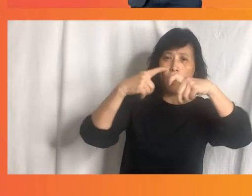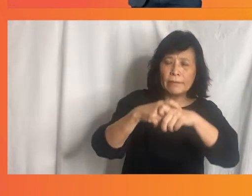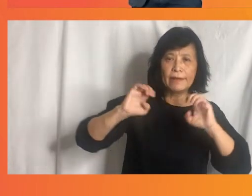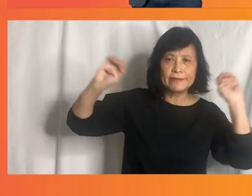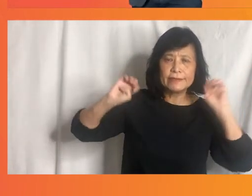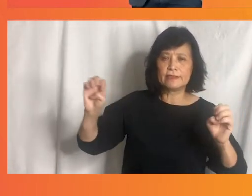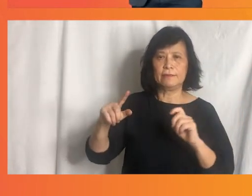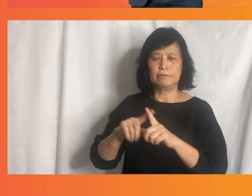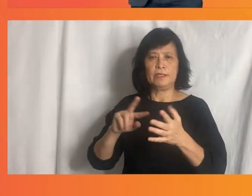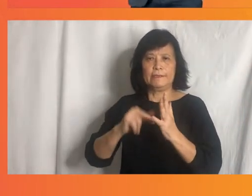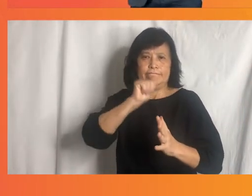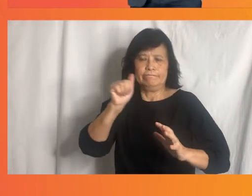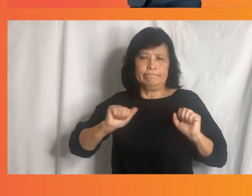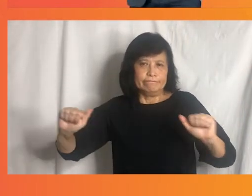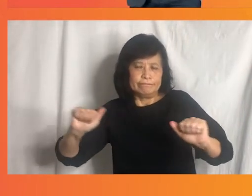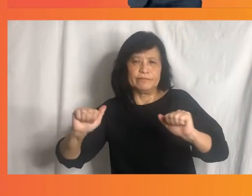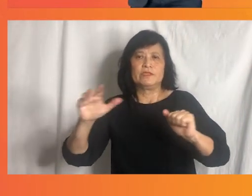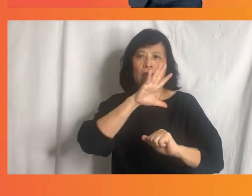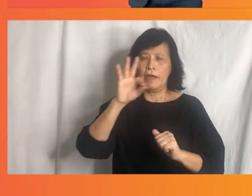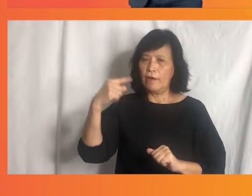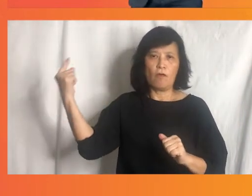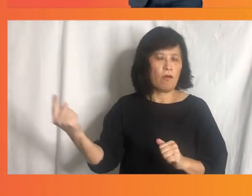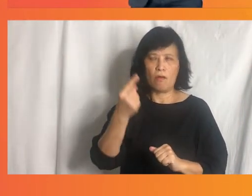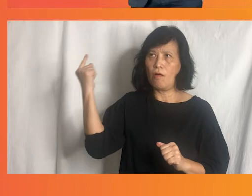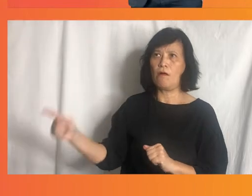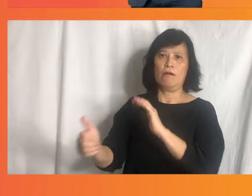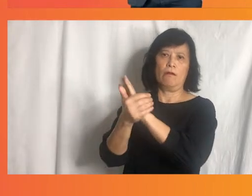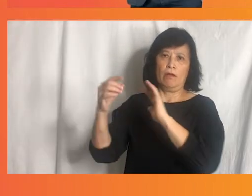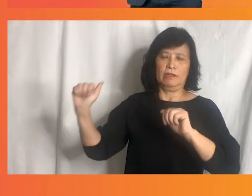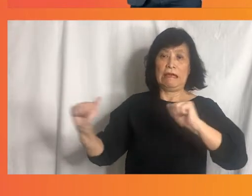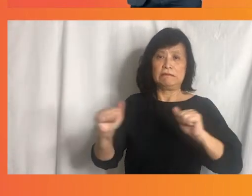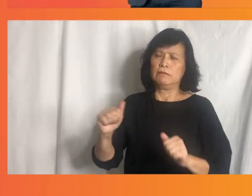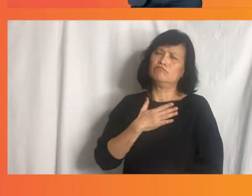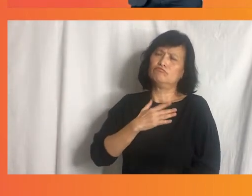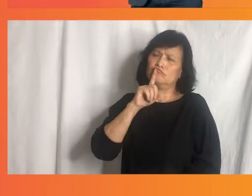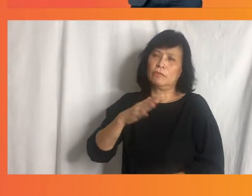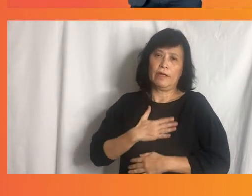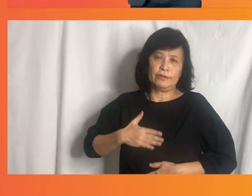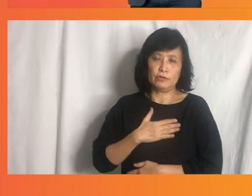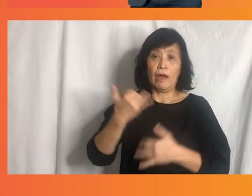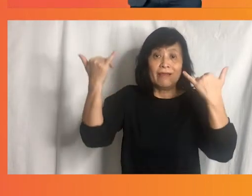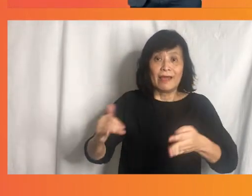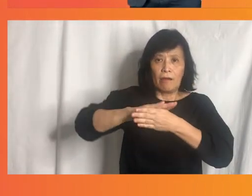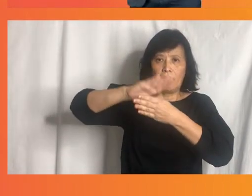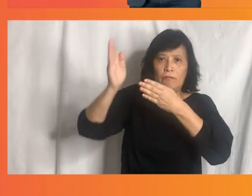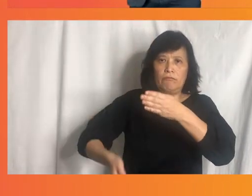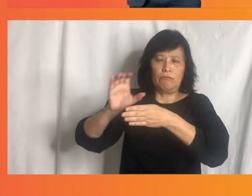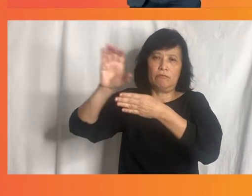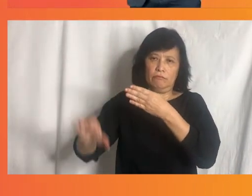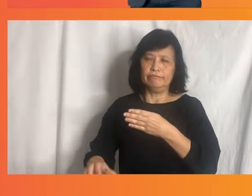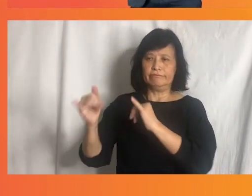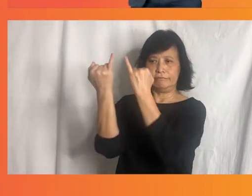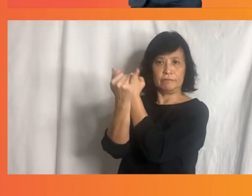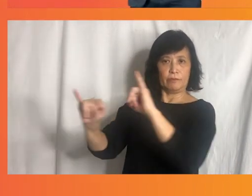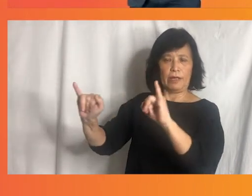resistance exercise, which is an activity which he has always enjoyed and wanted to do. He is now able to complete this safely and independently